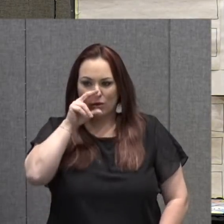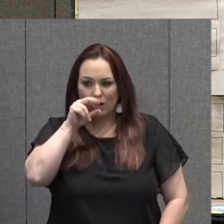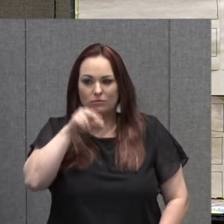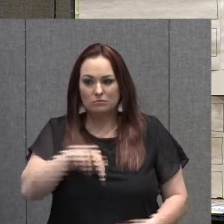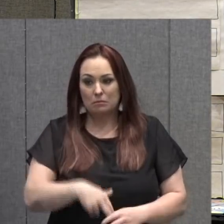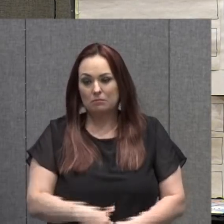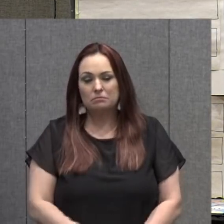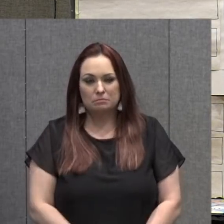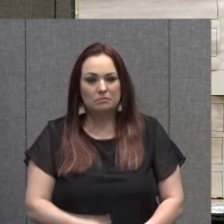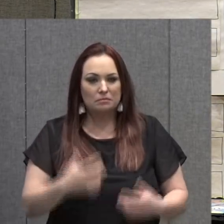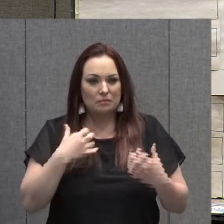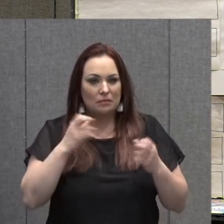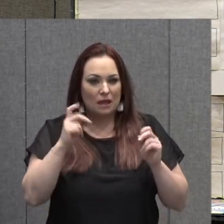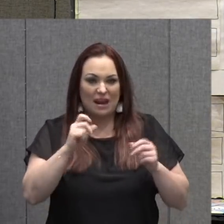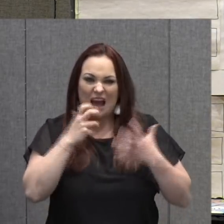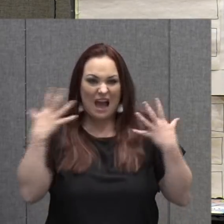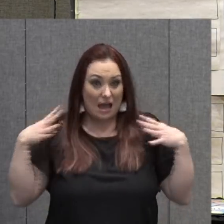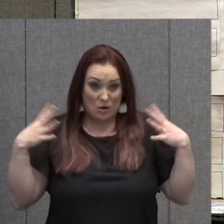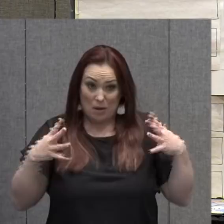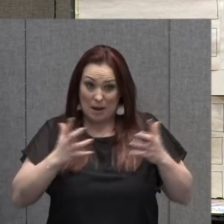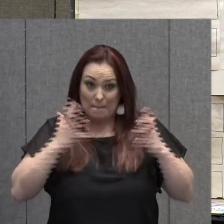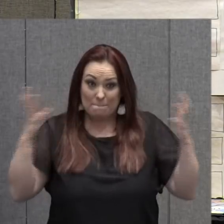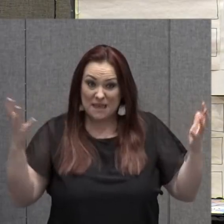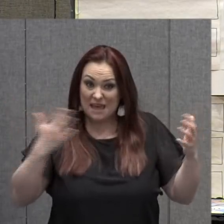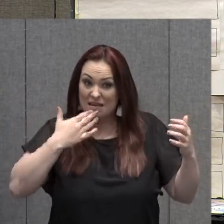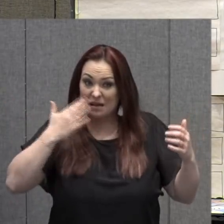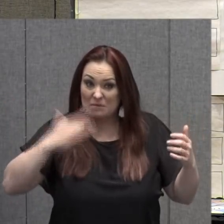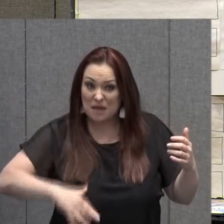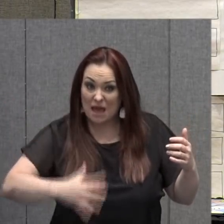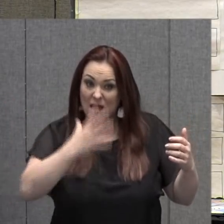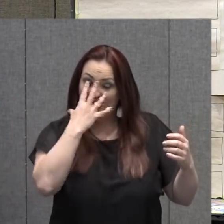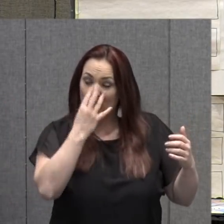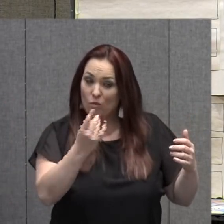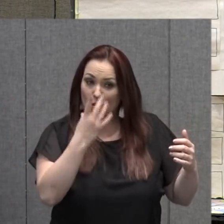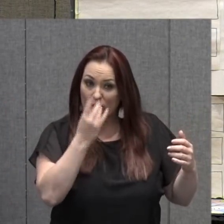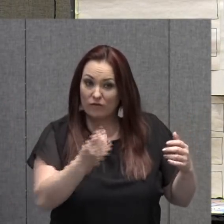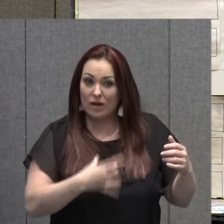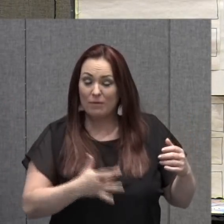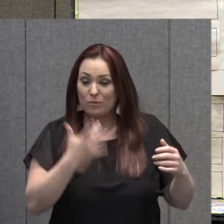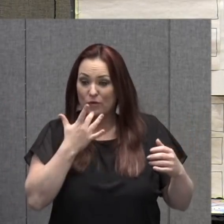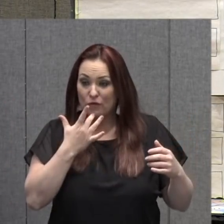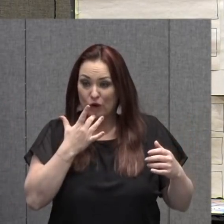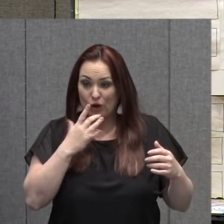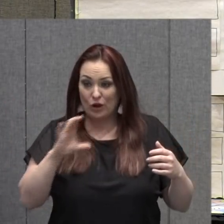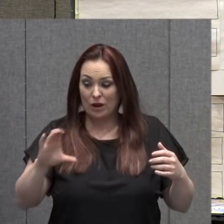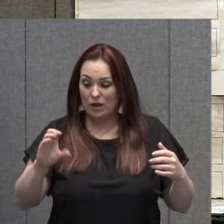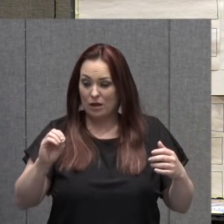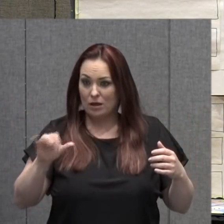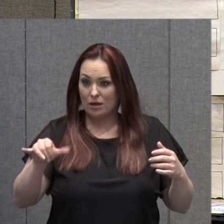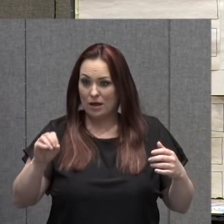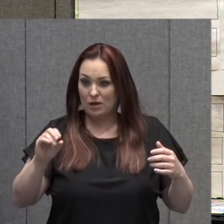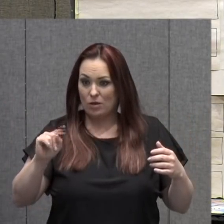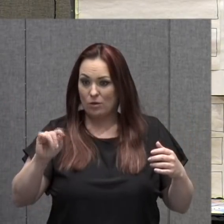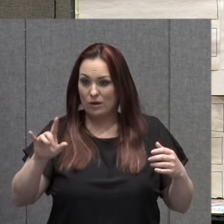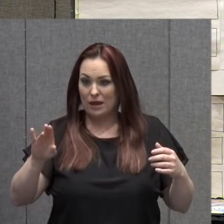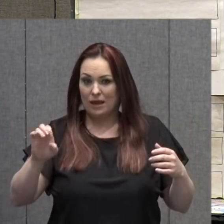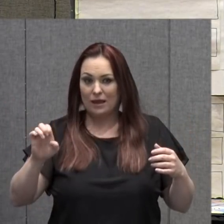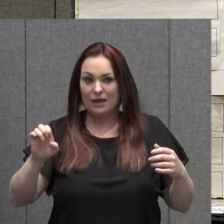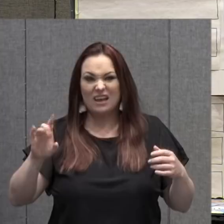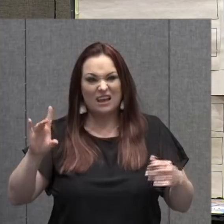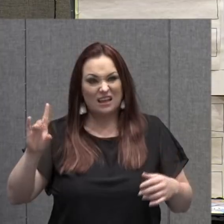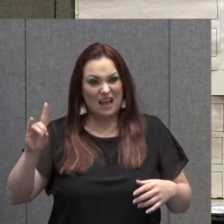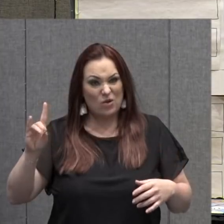And I don't want a big bad wolf. I want a coyote. Okay, how many of you guys have